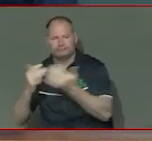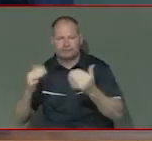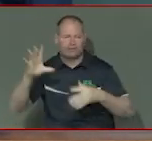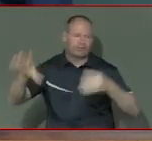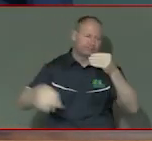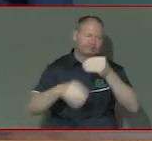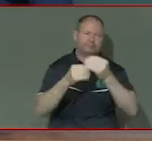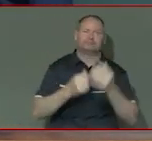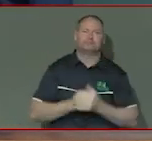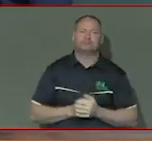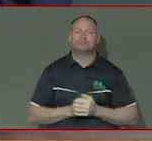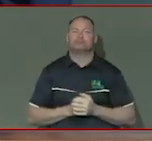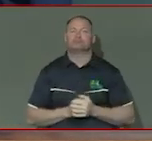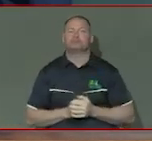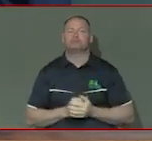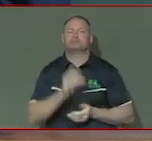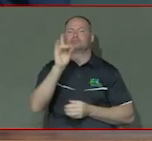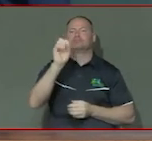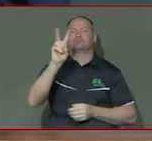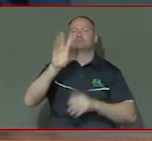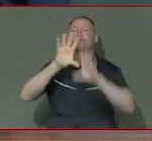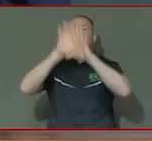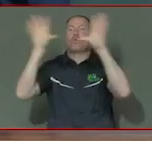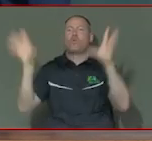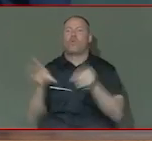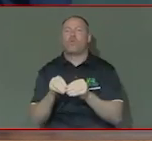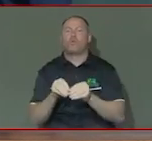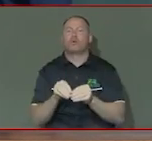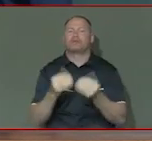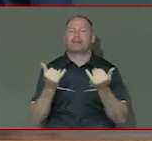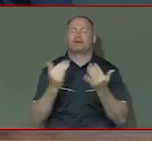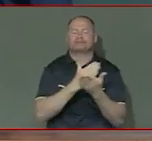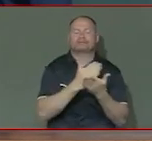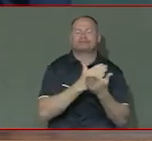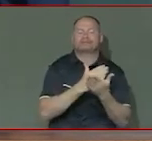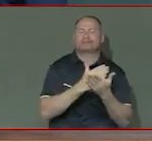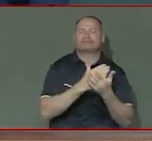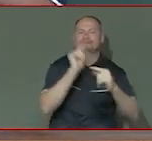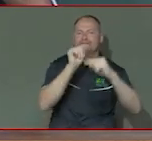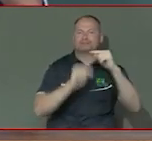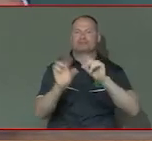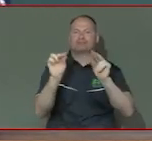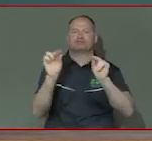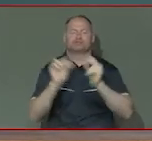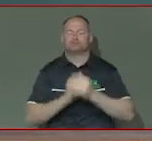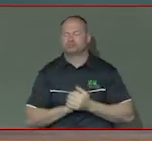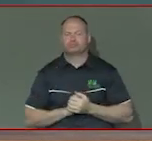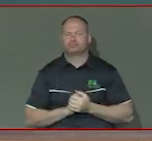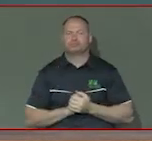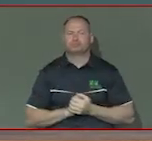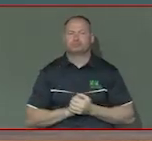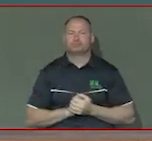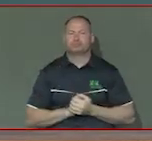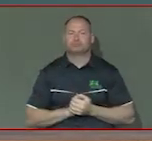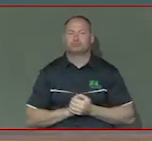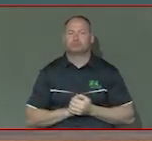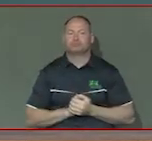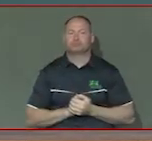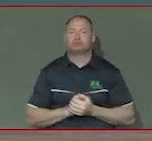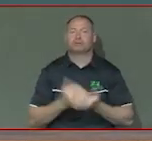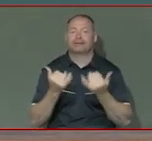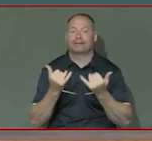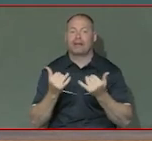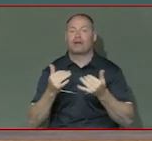Don't take the total dividends and divide that by the number of shares. All right. Then there's one that's not